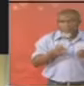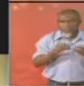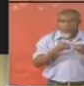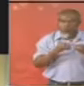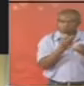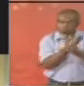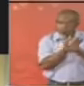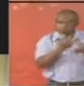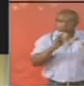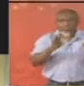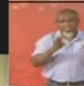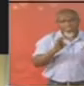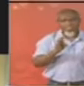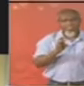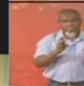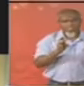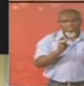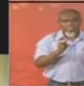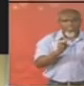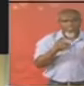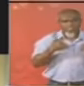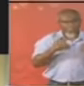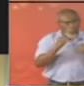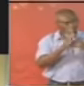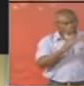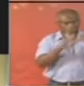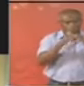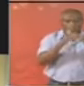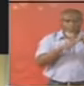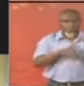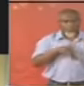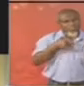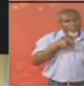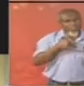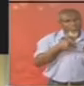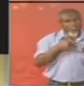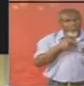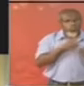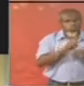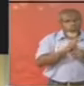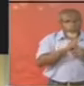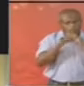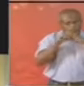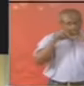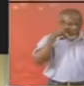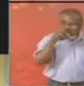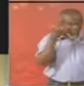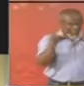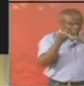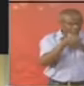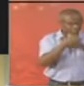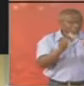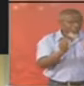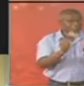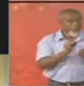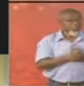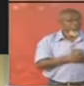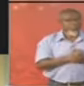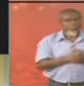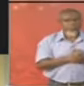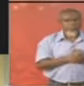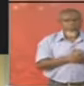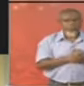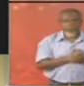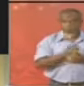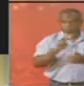guess, maybe some sort of alternative? That's the first question. Second question is, I just wanted to know whether or not the